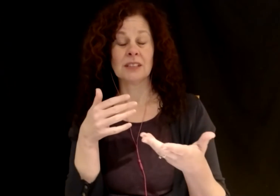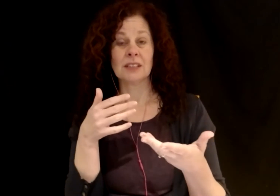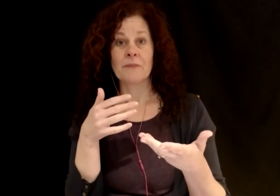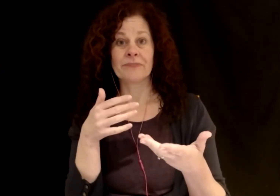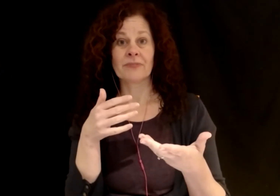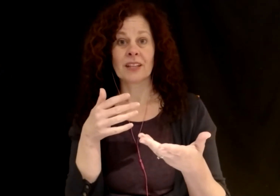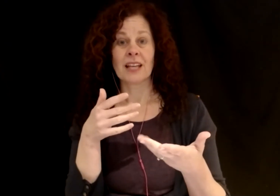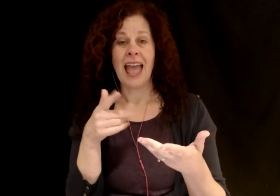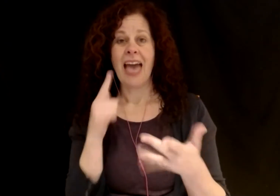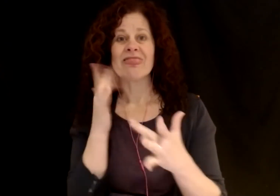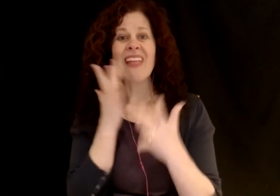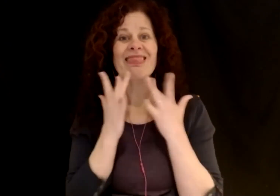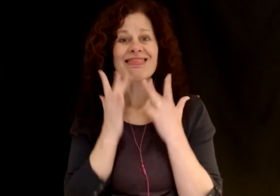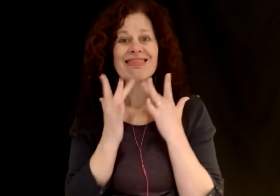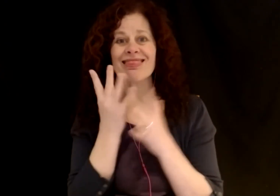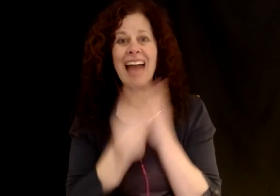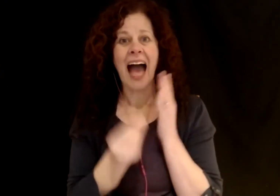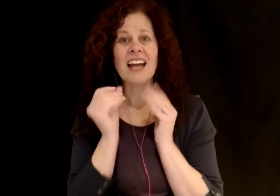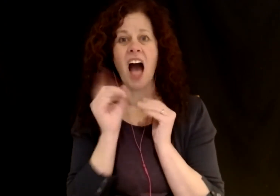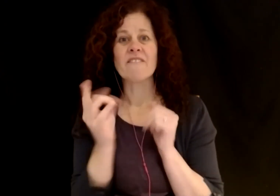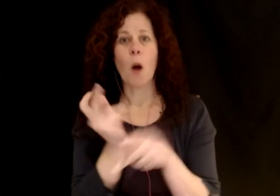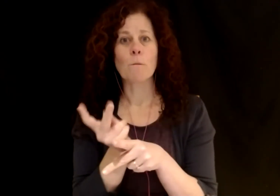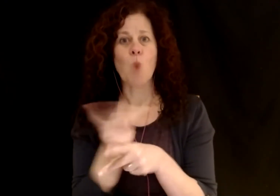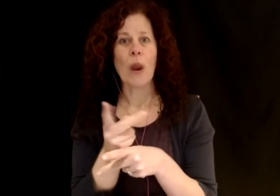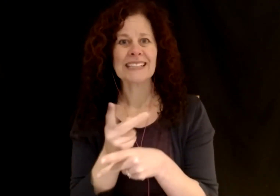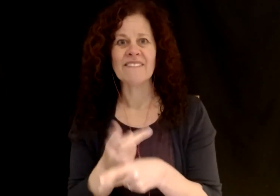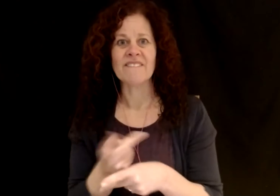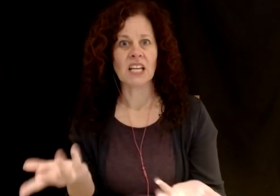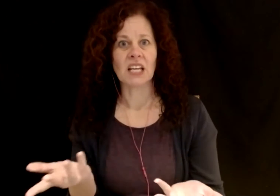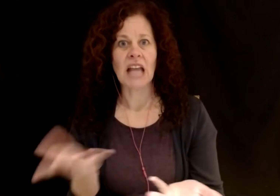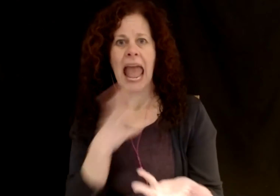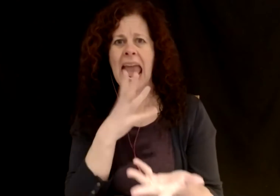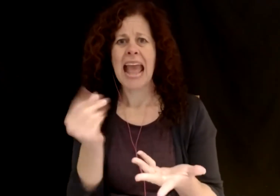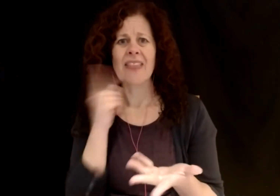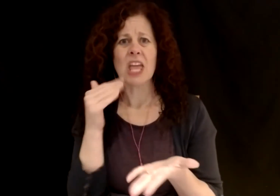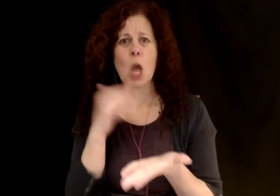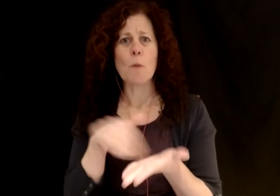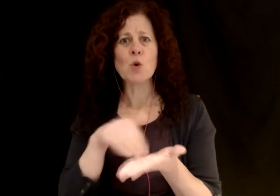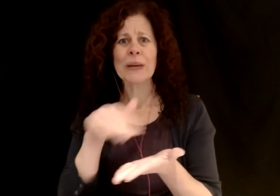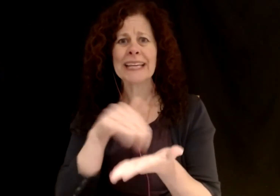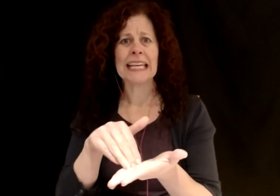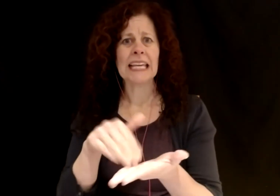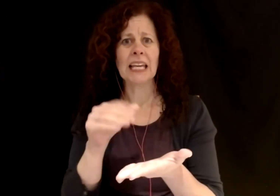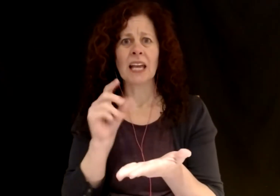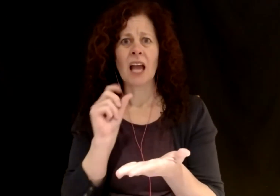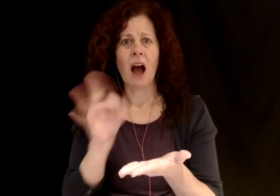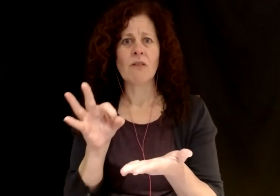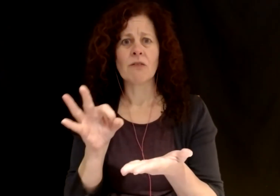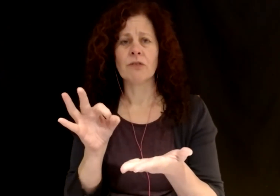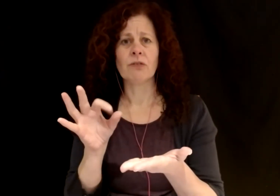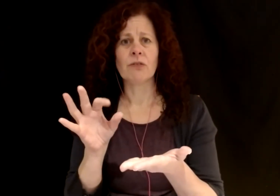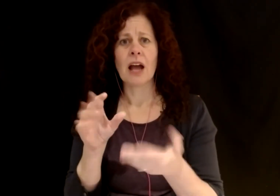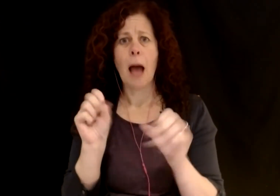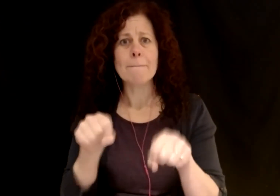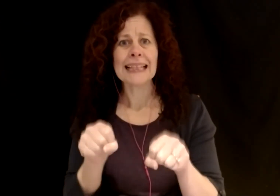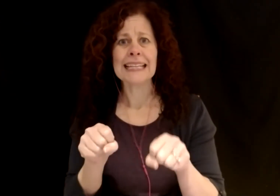lack of productivity and the ubiquity of the ability to access